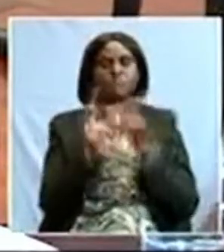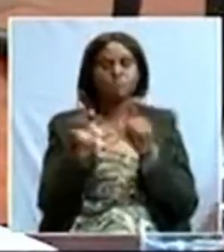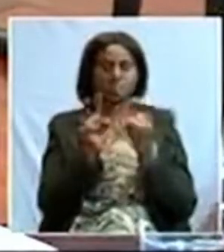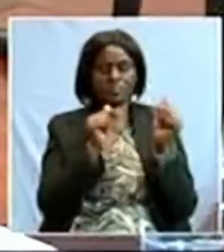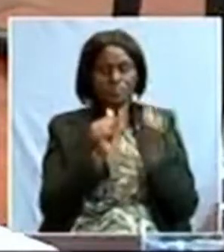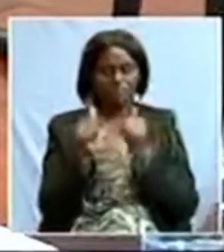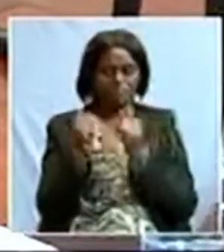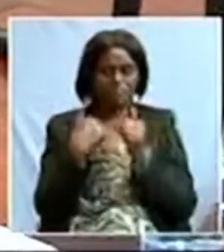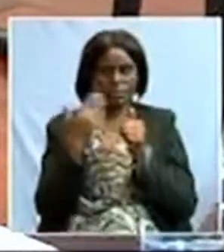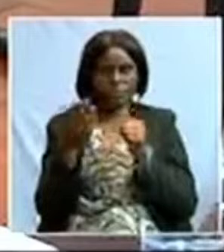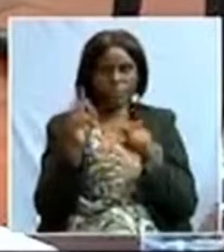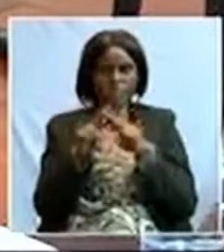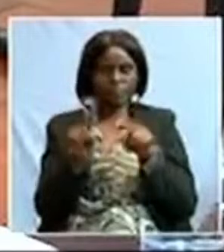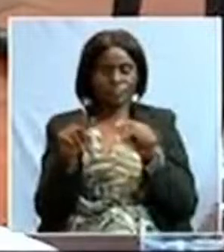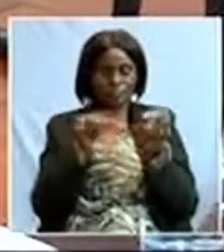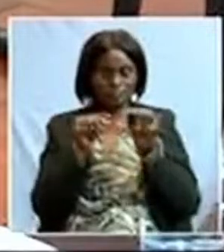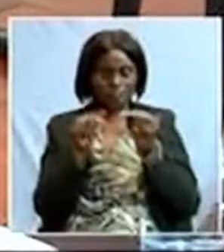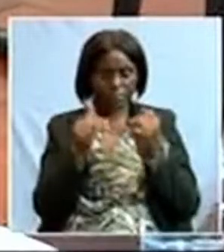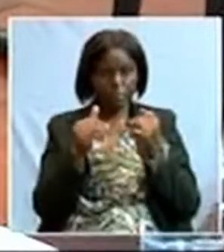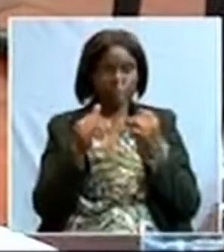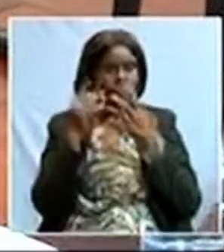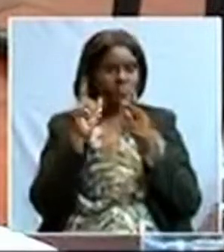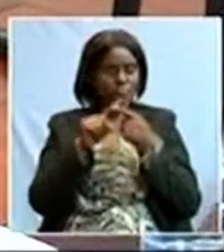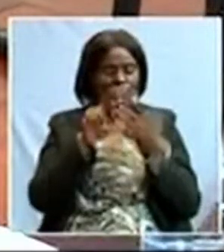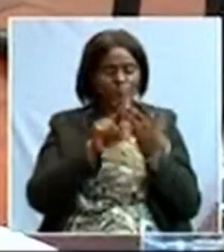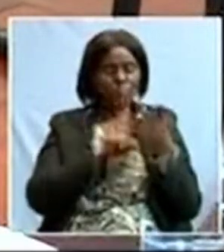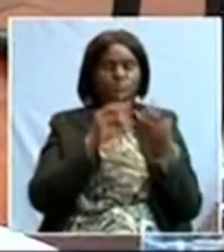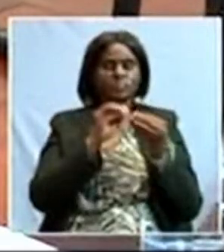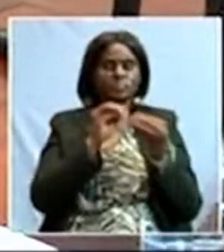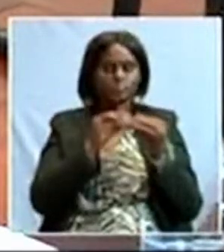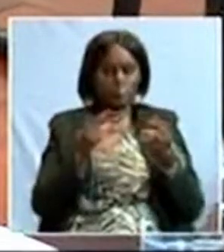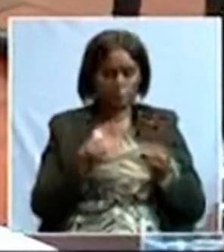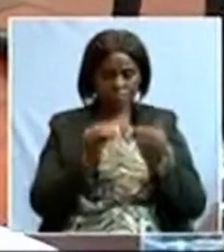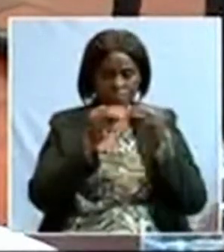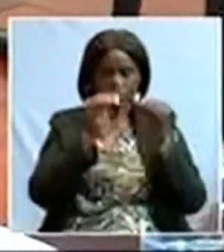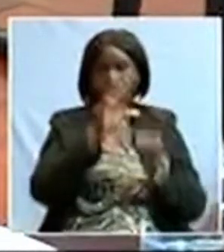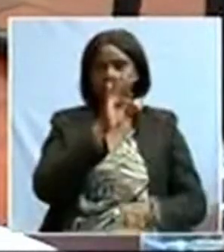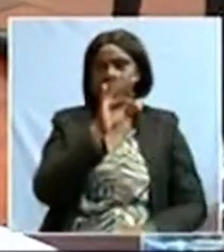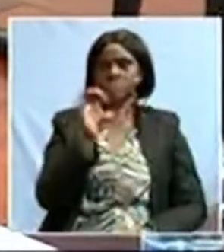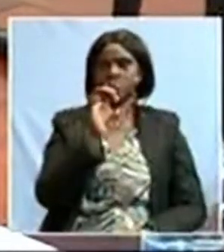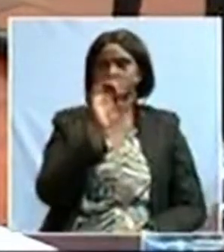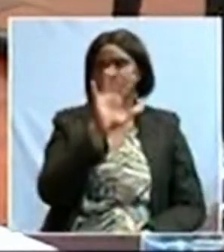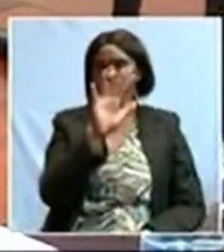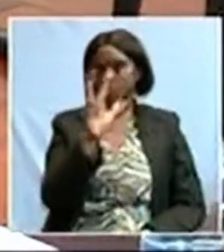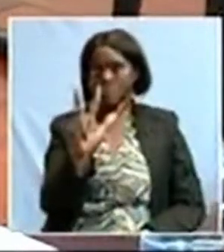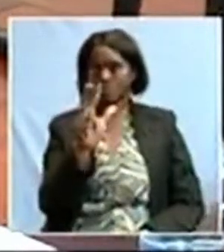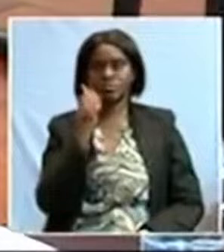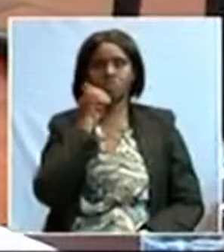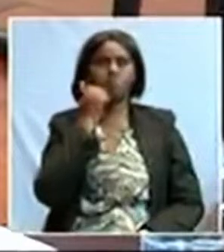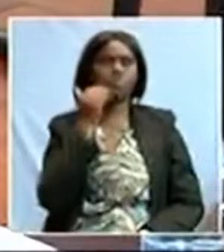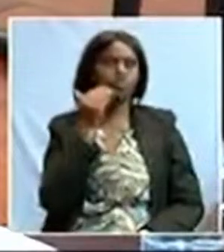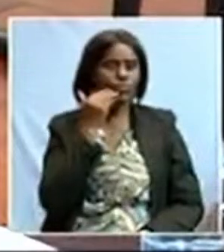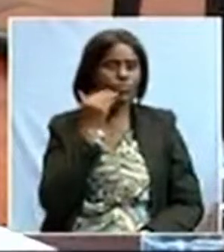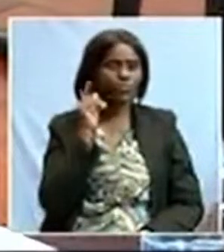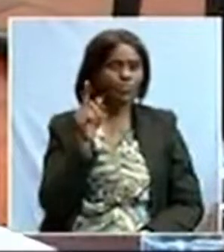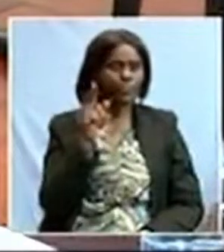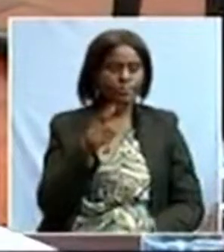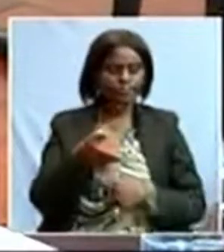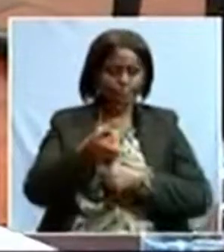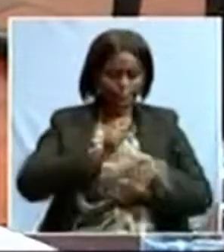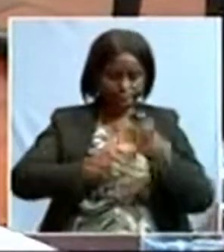Action taken, Chair. Management wishes to report that a total of 953 household wells